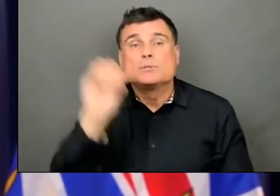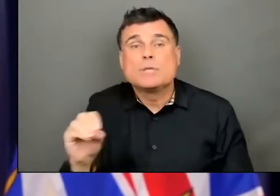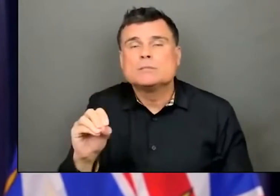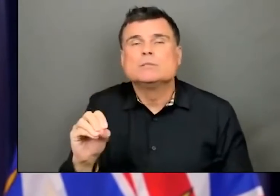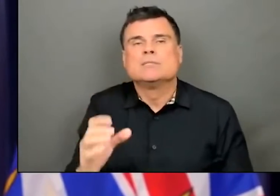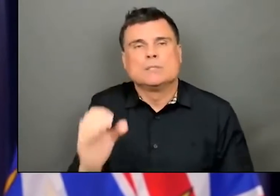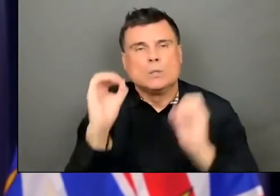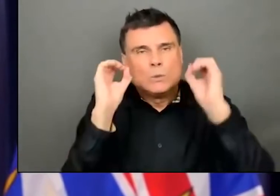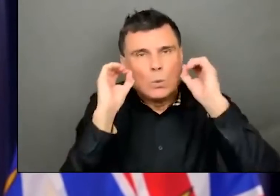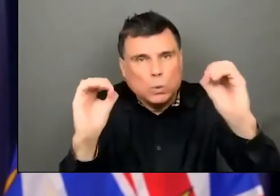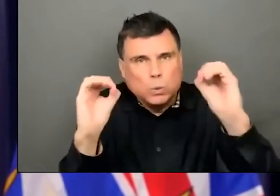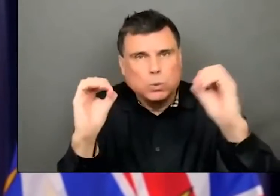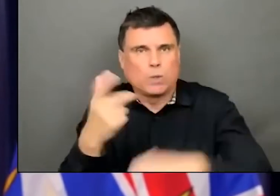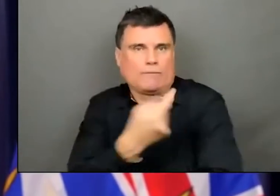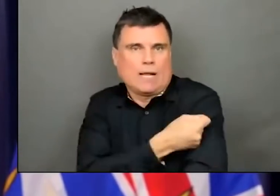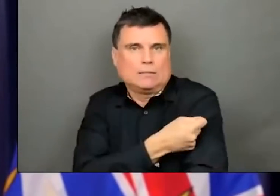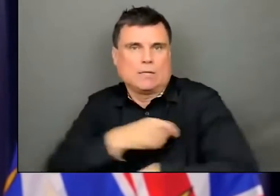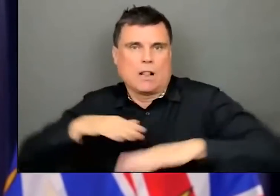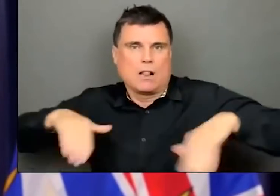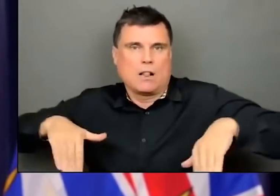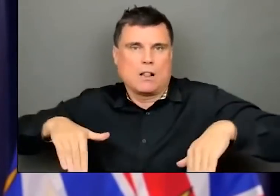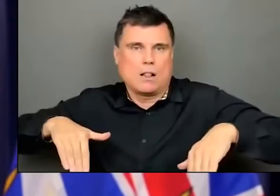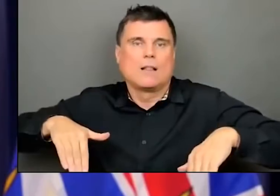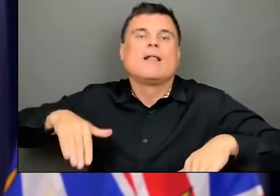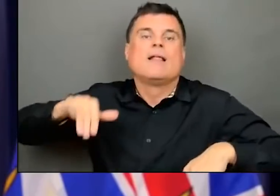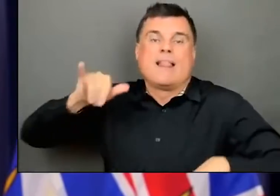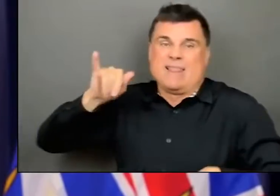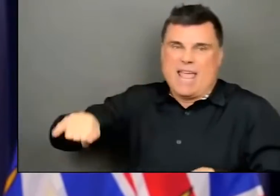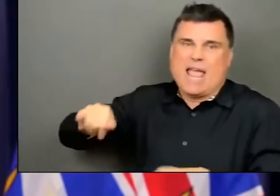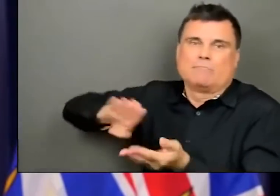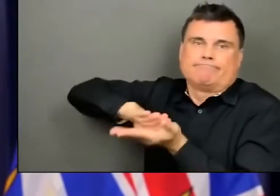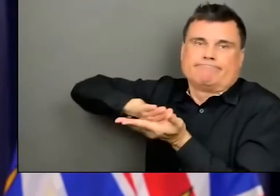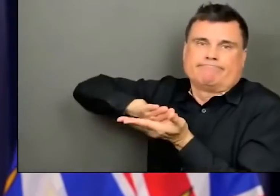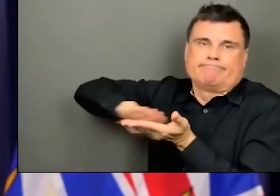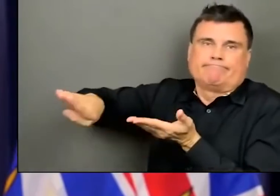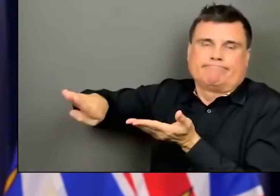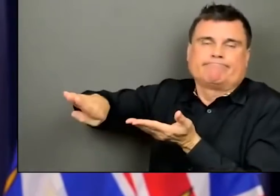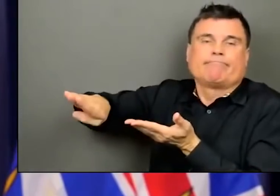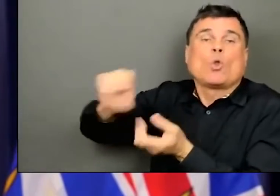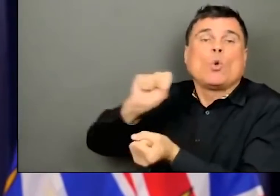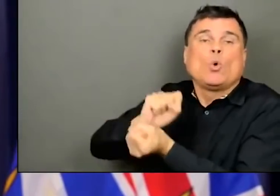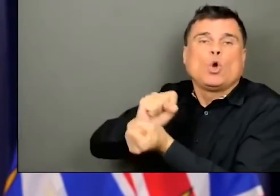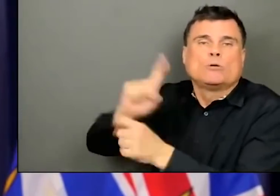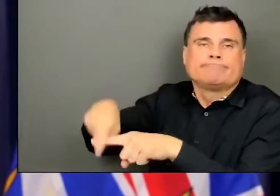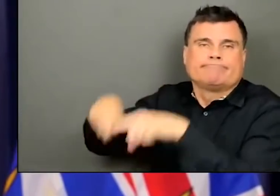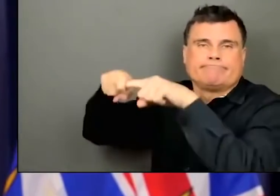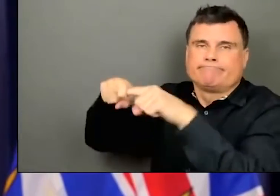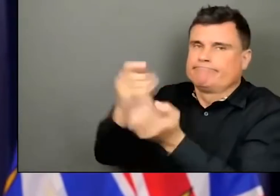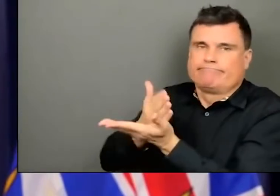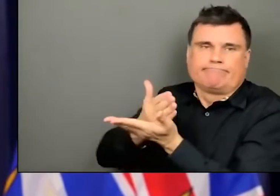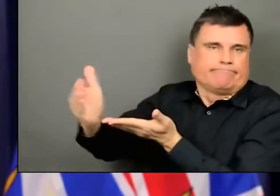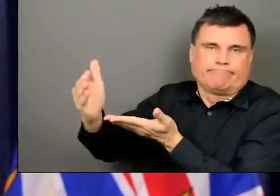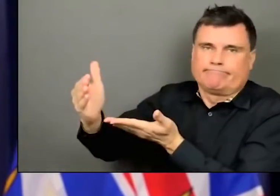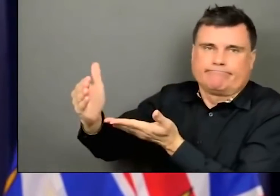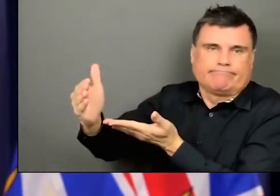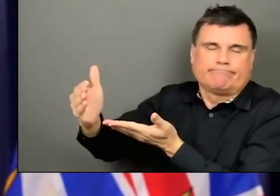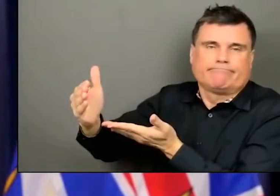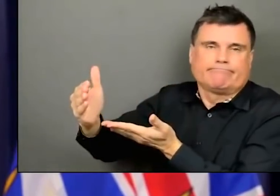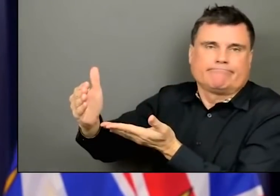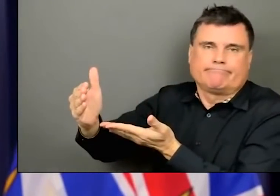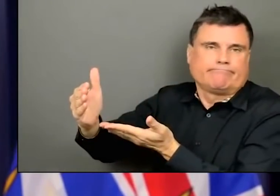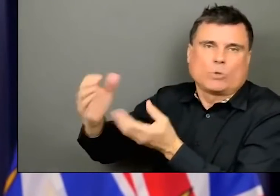By health authority, just to put that in context, and there has been some improvements, as you'll note, in these numbers over the last number of